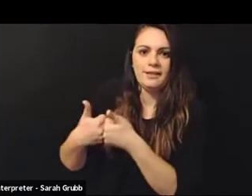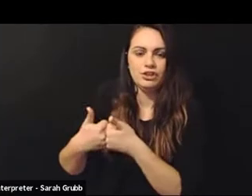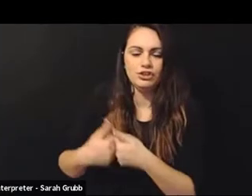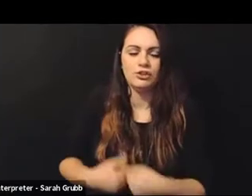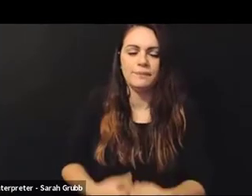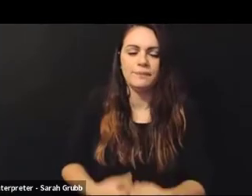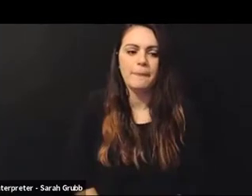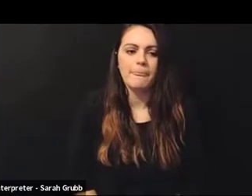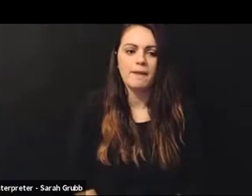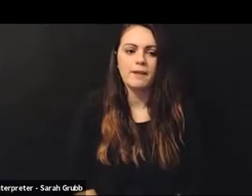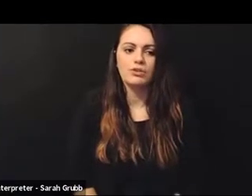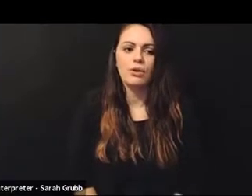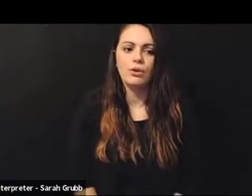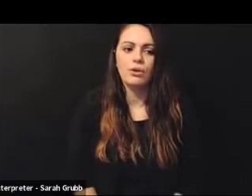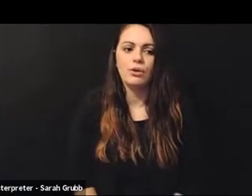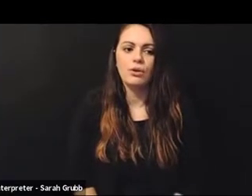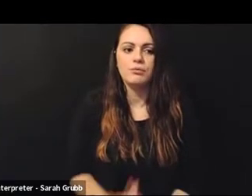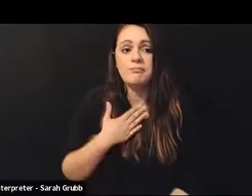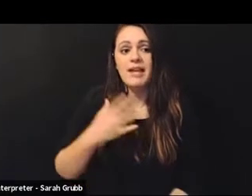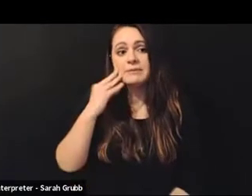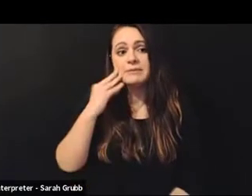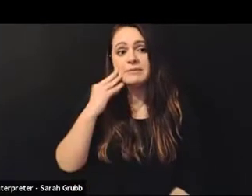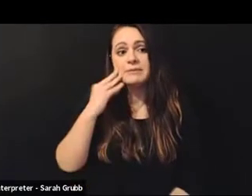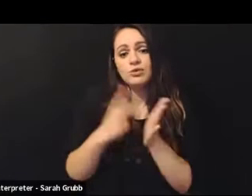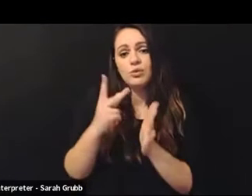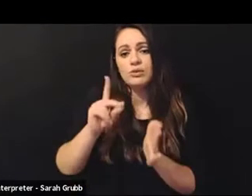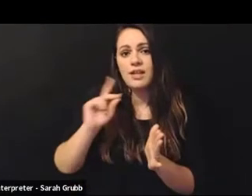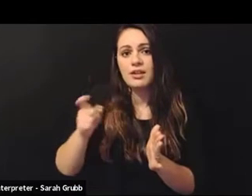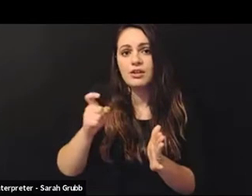experience, that has actually been super helpful to families too.